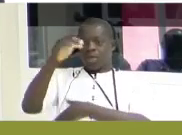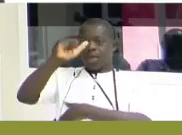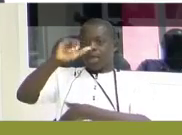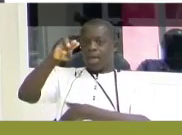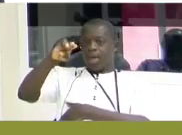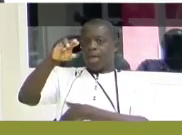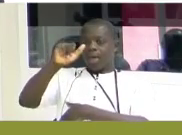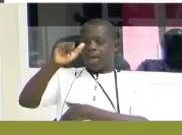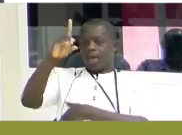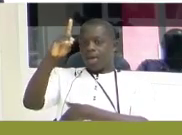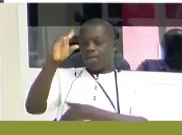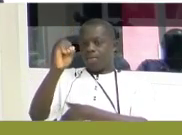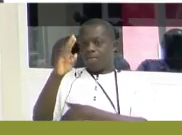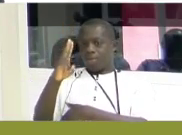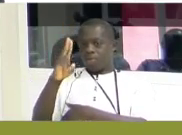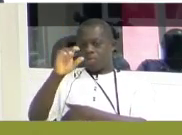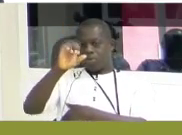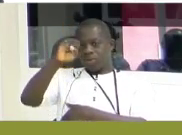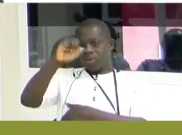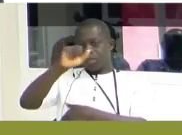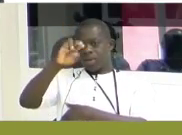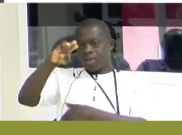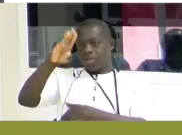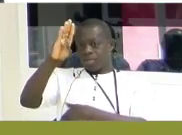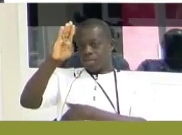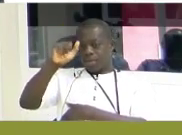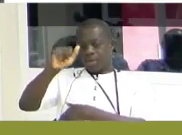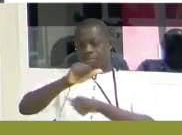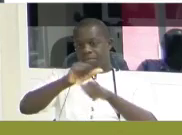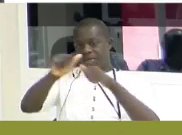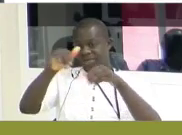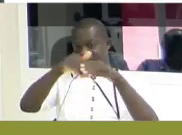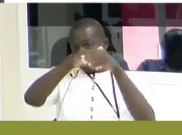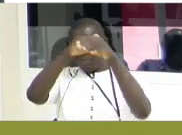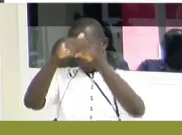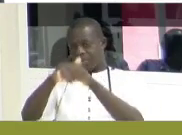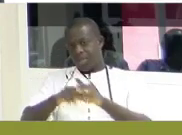Amadou Samba as a close associate of Yaya Jammeh. And at the time,